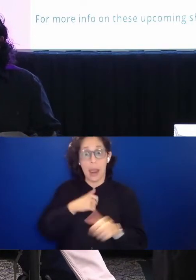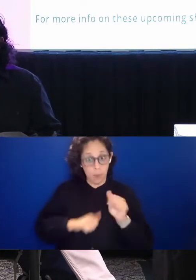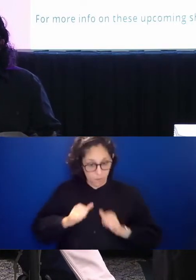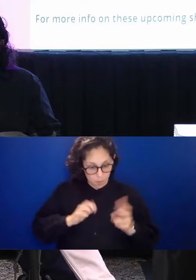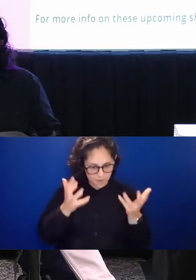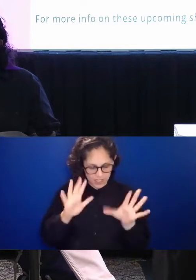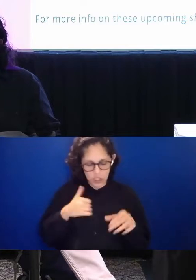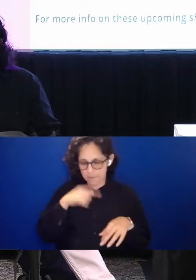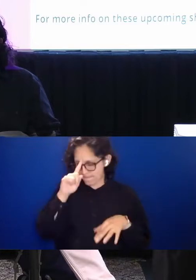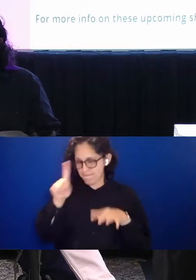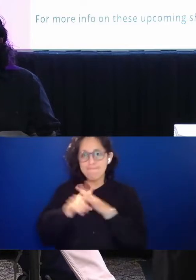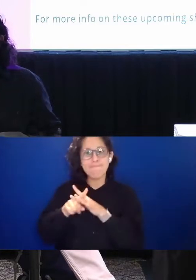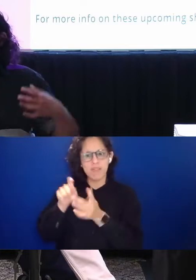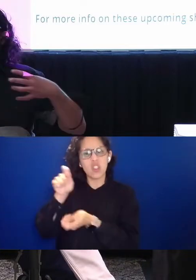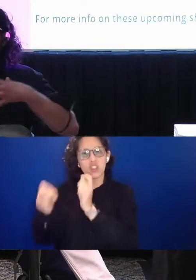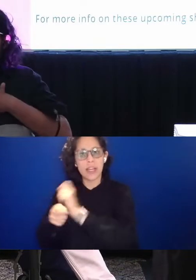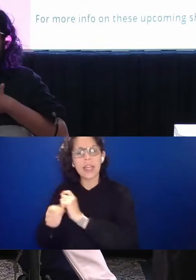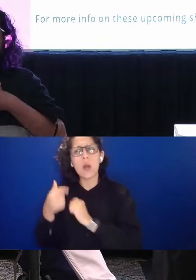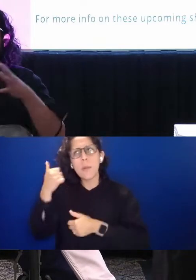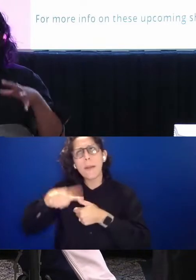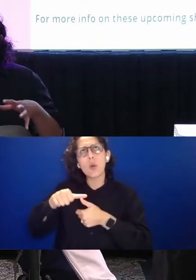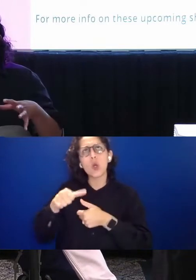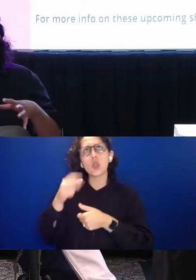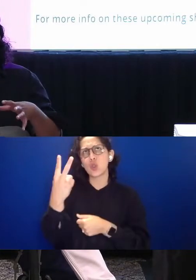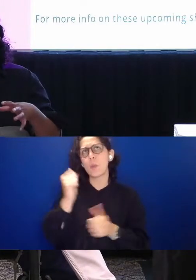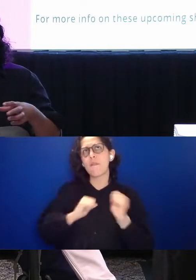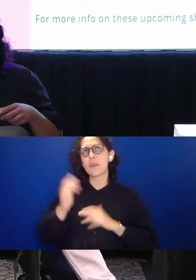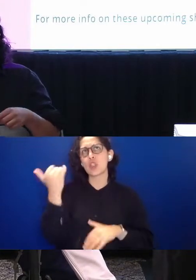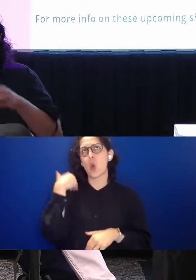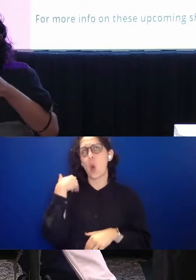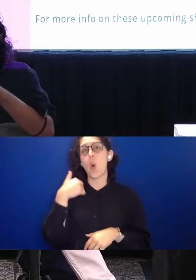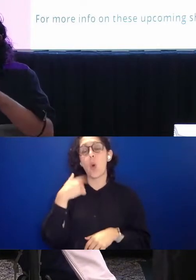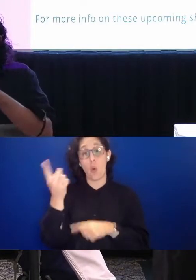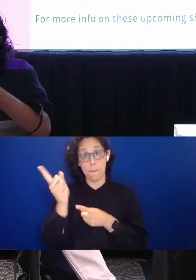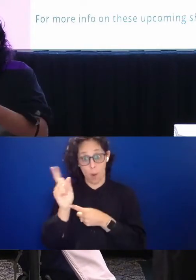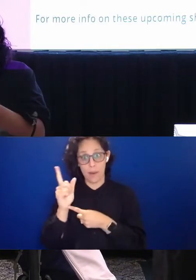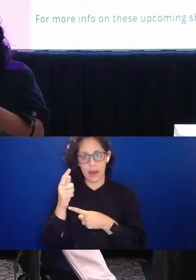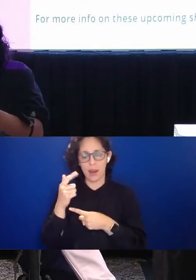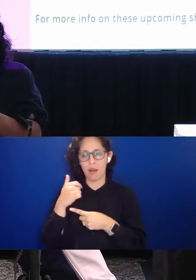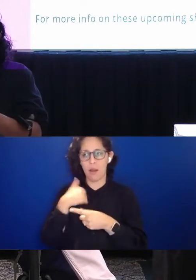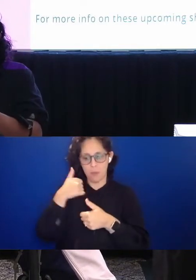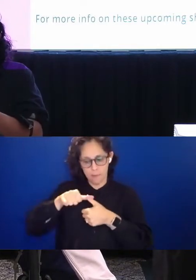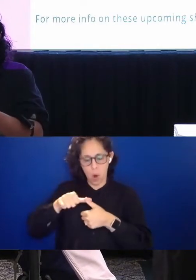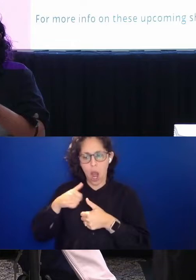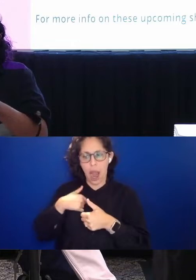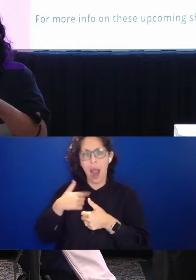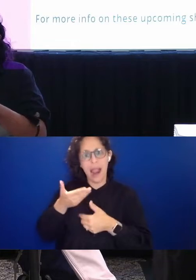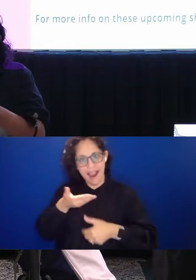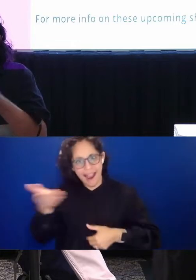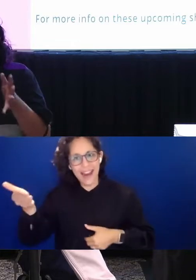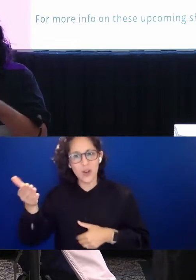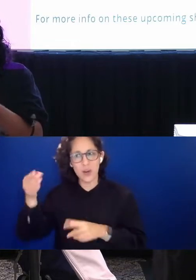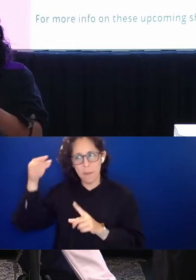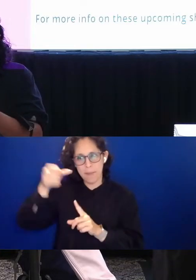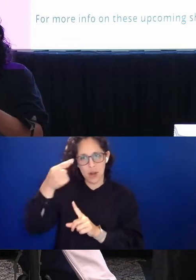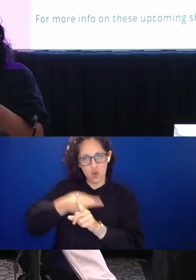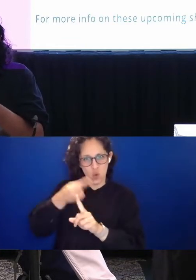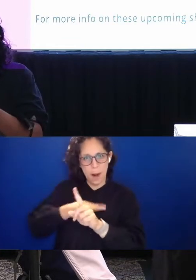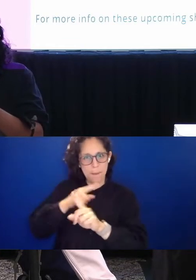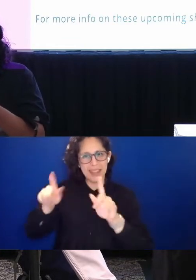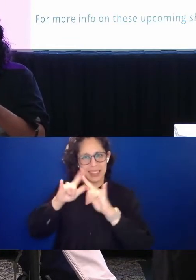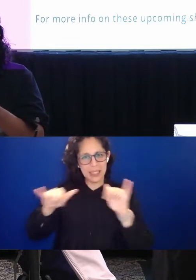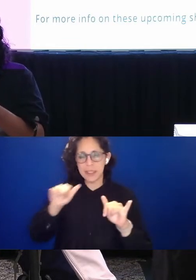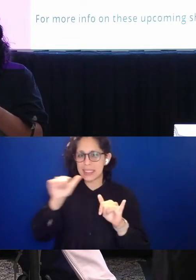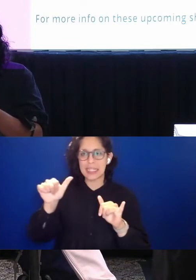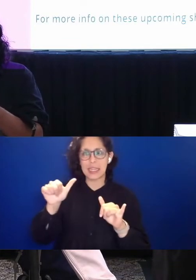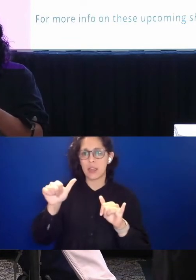2 performances ago, there's this moment where I talk about me getting a job and paying rent, which didn't account for there's a much more context to it, but